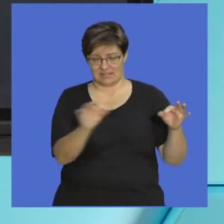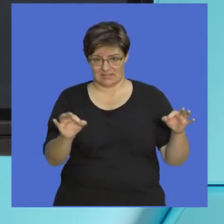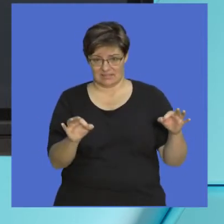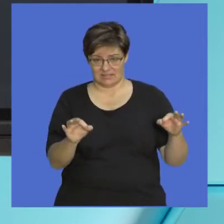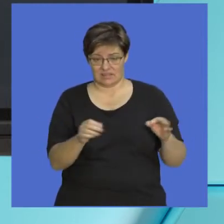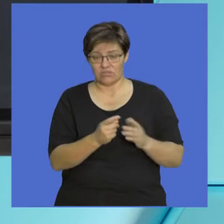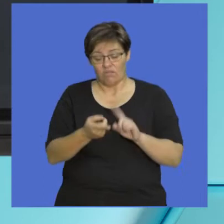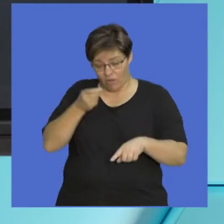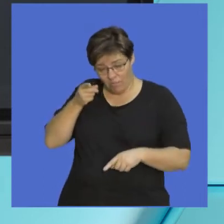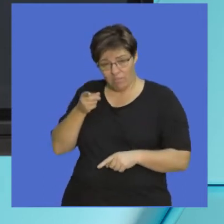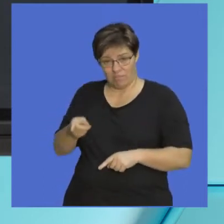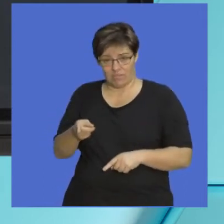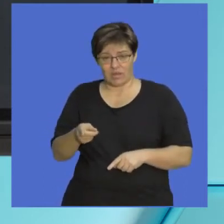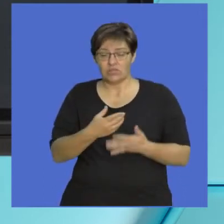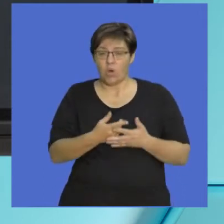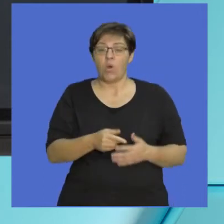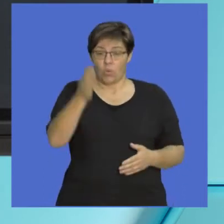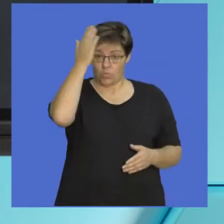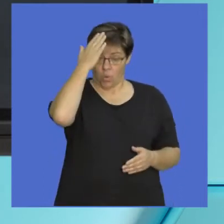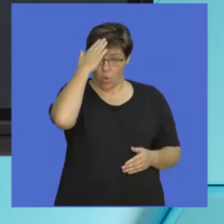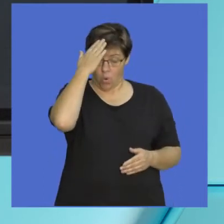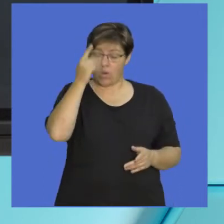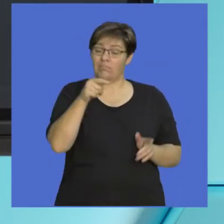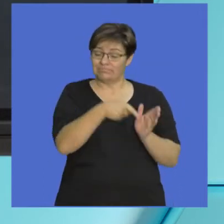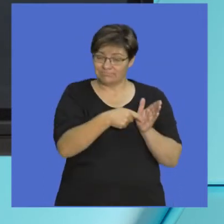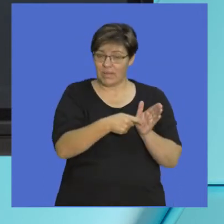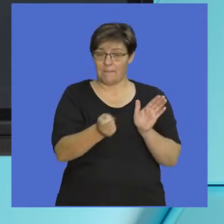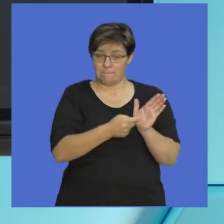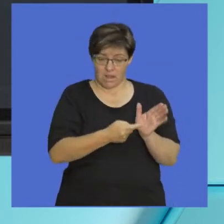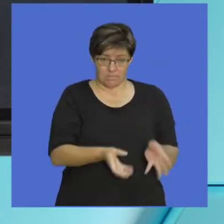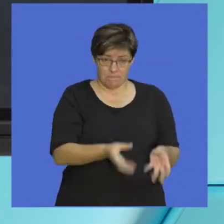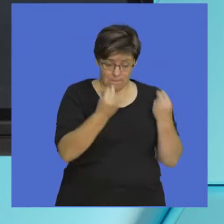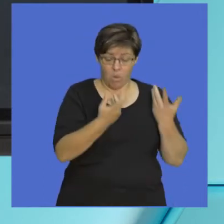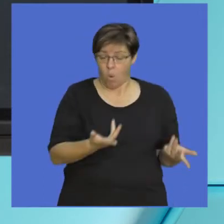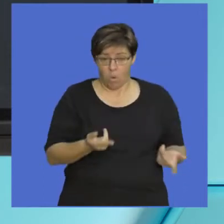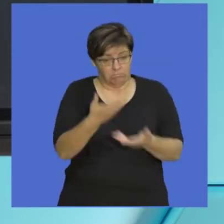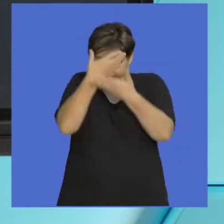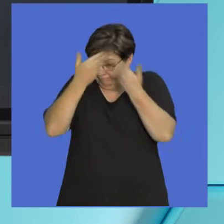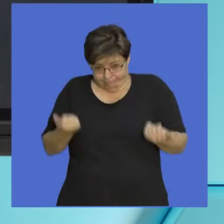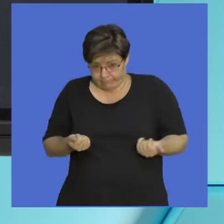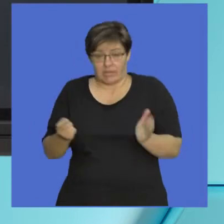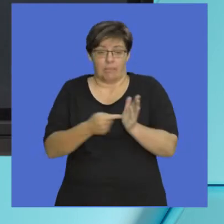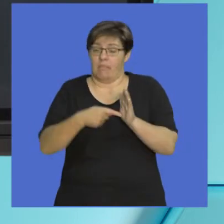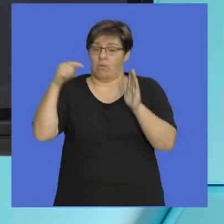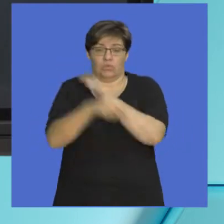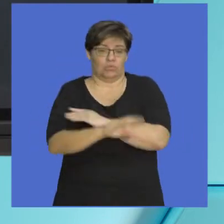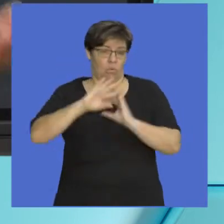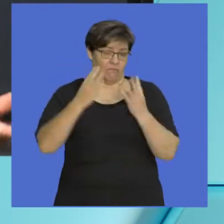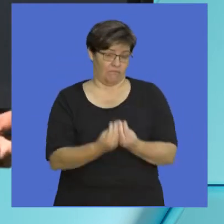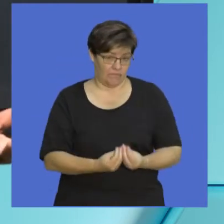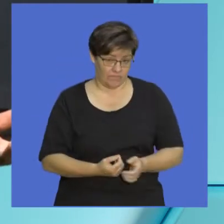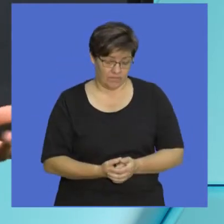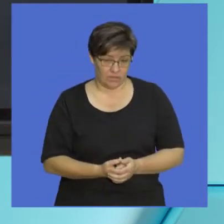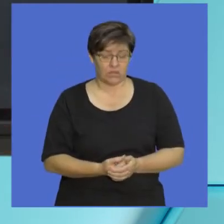the examination guideline. So it's an all or nothing kind of an arrangement. What do we mean? It's either you know the definition or you do not, right? What are some